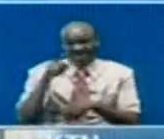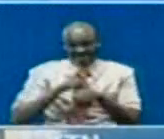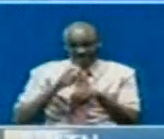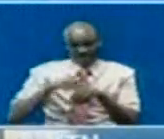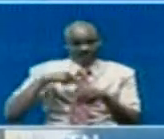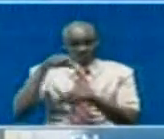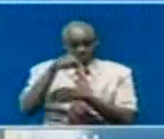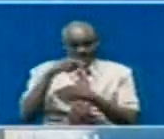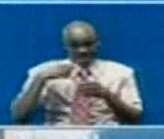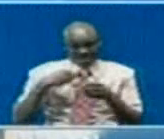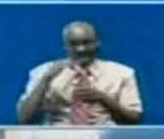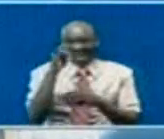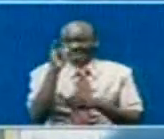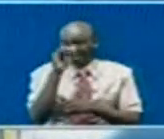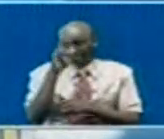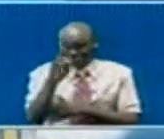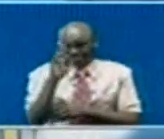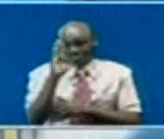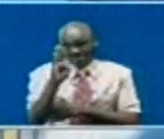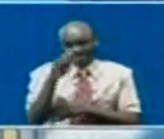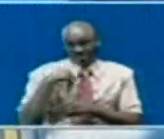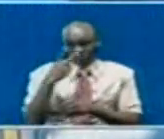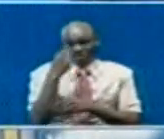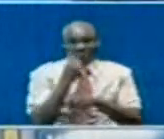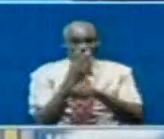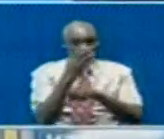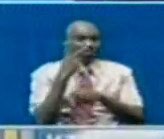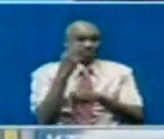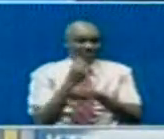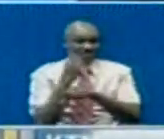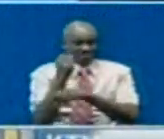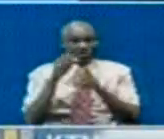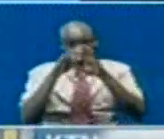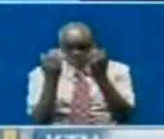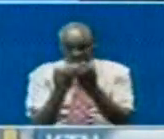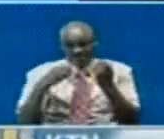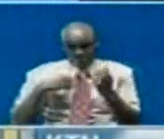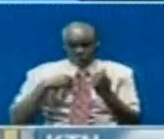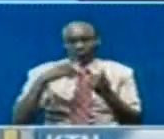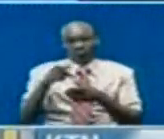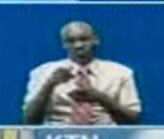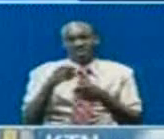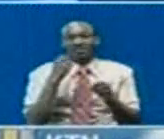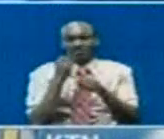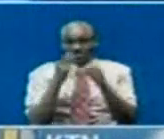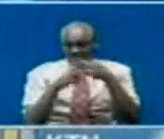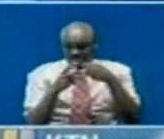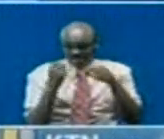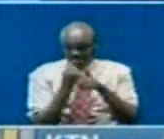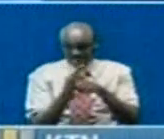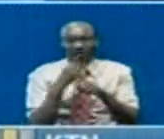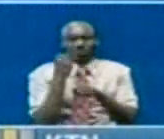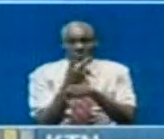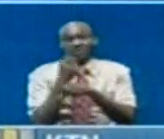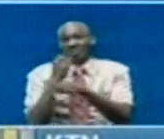qualifying rounds of the IRB Women's 2014-2015 World 7’s Series set for Hong Kong from the September 12th and 13th. The